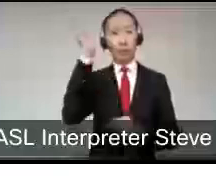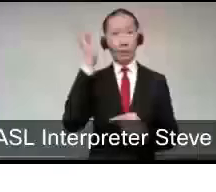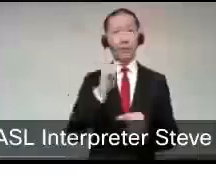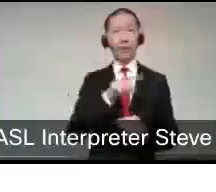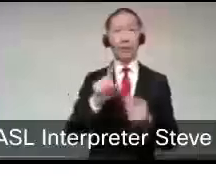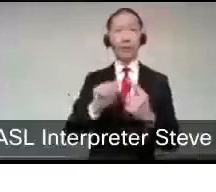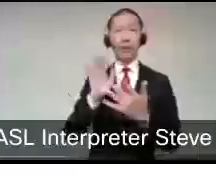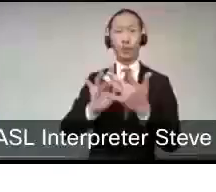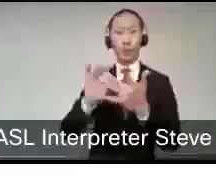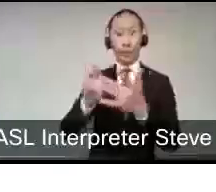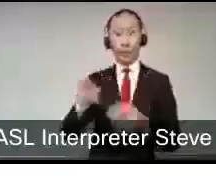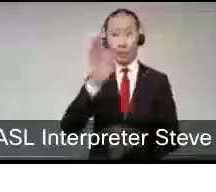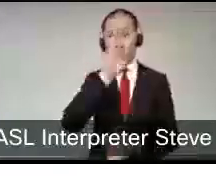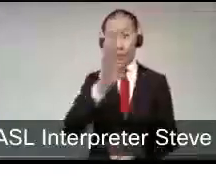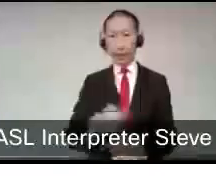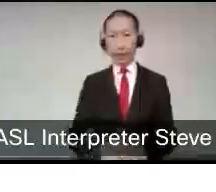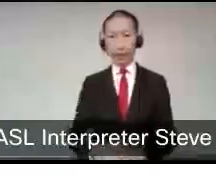you to reach out to directly.